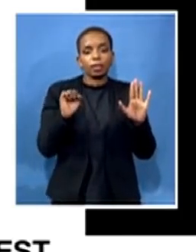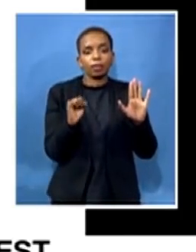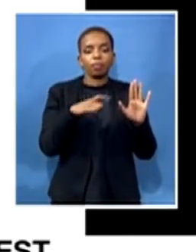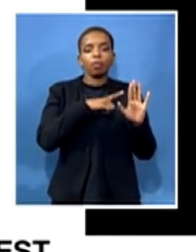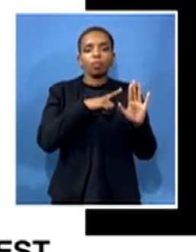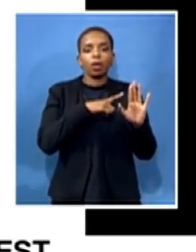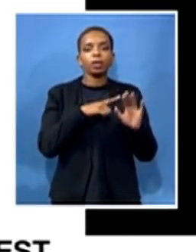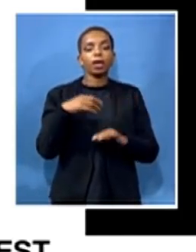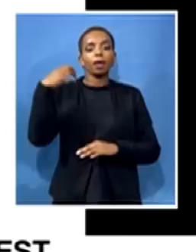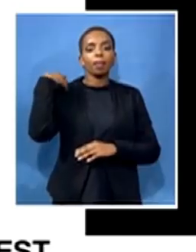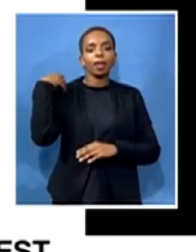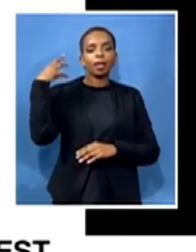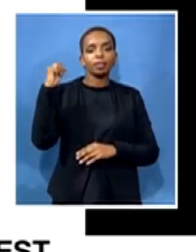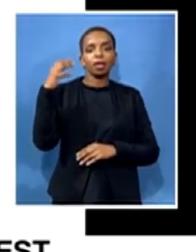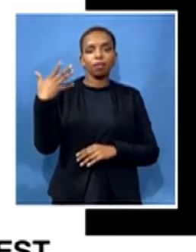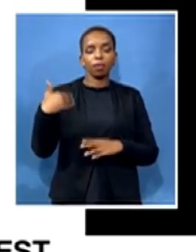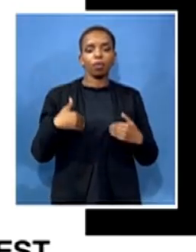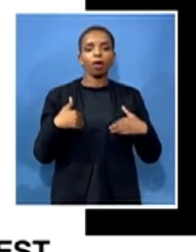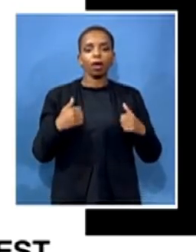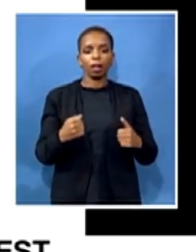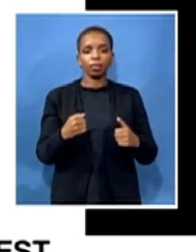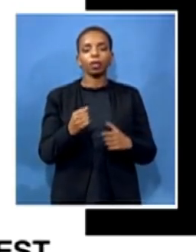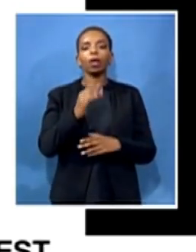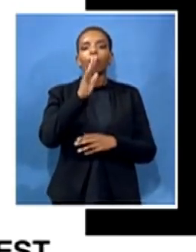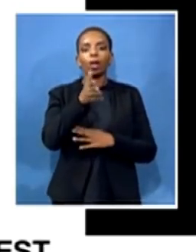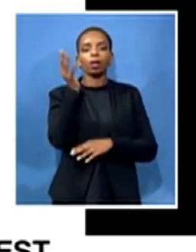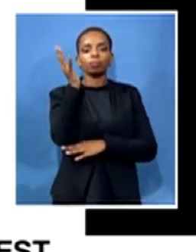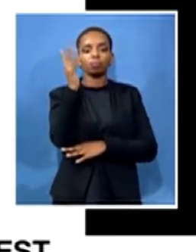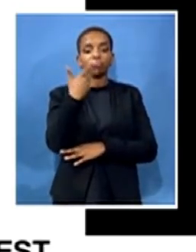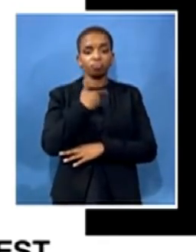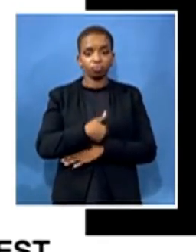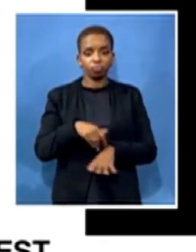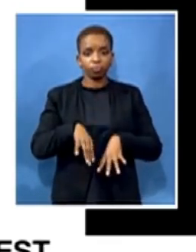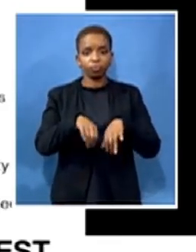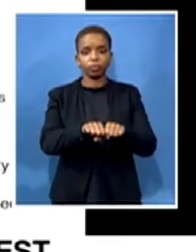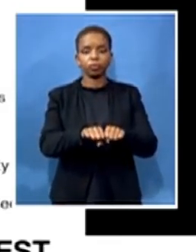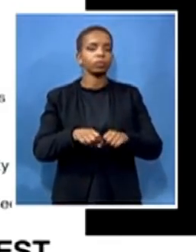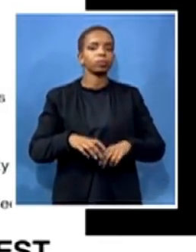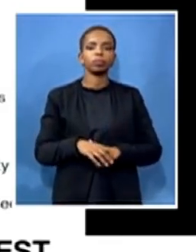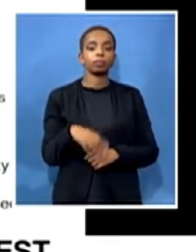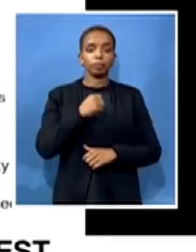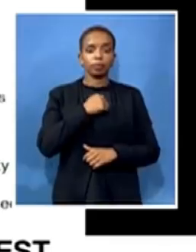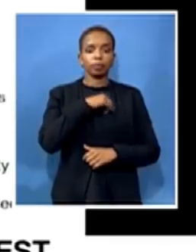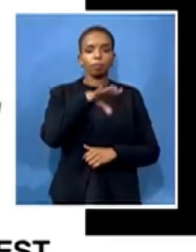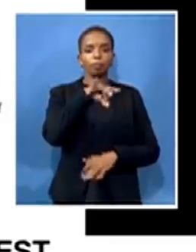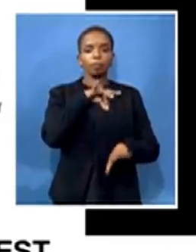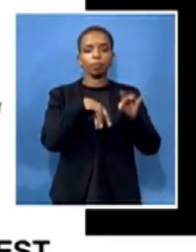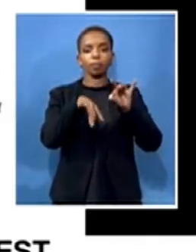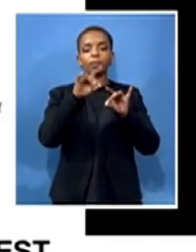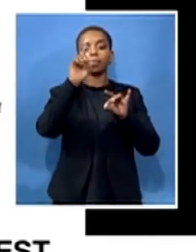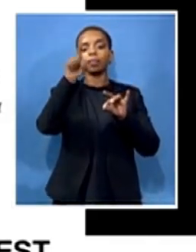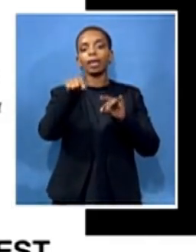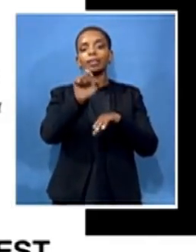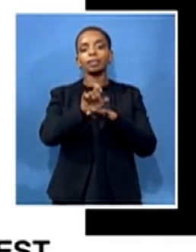them. I'll just go to slide 17 then. I'm sorry to